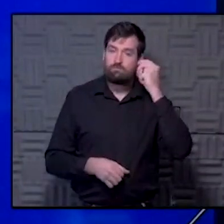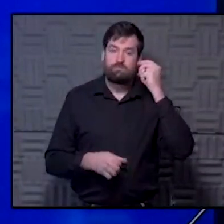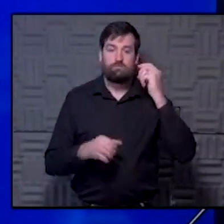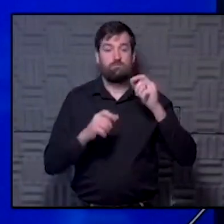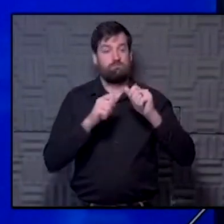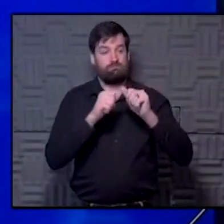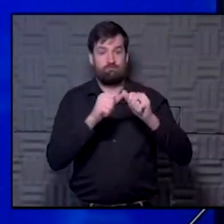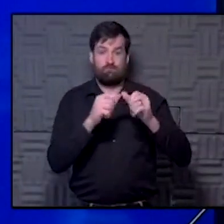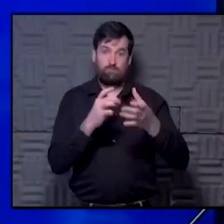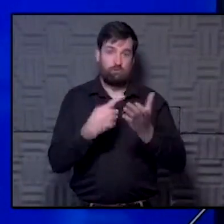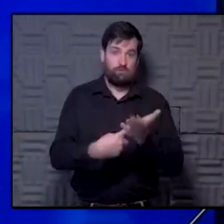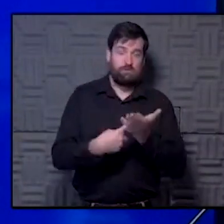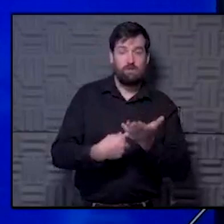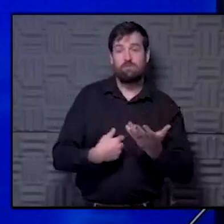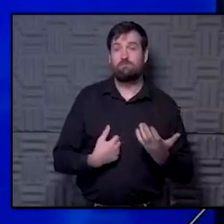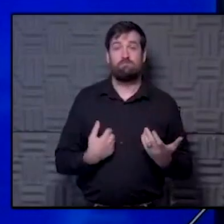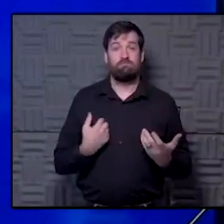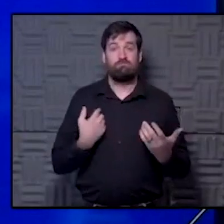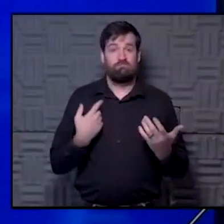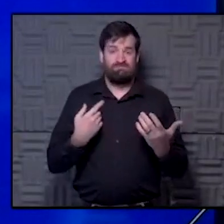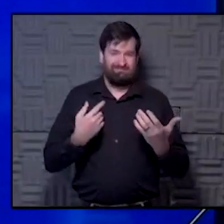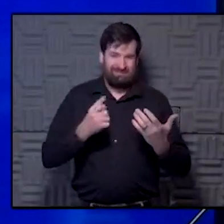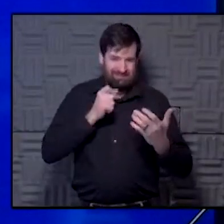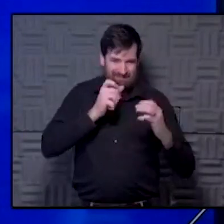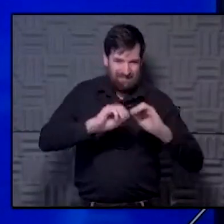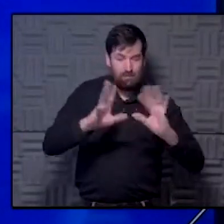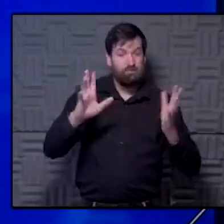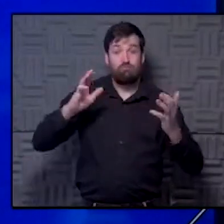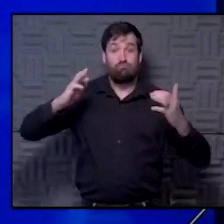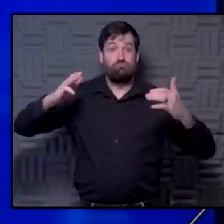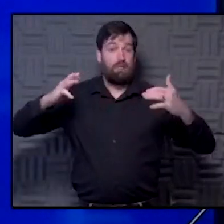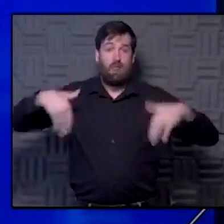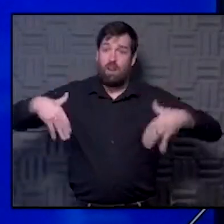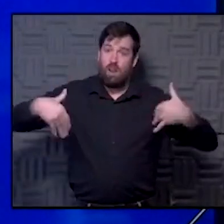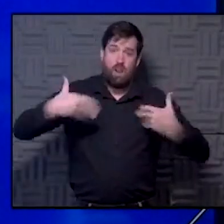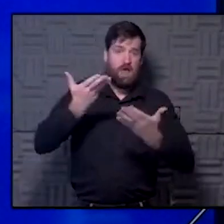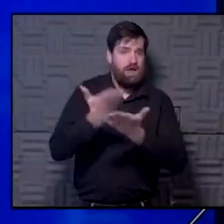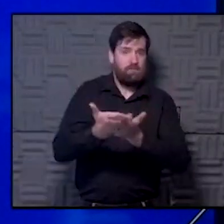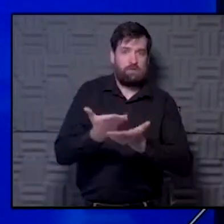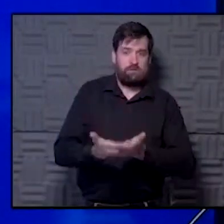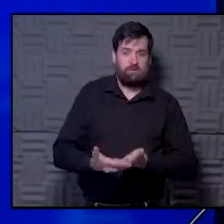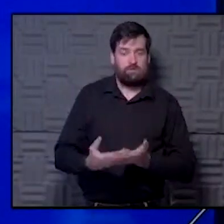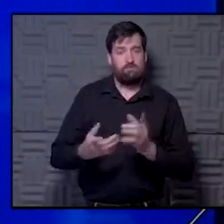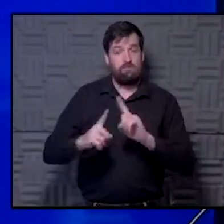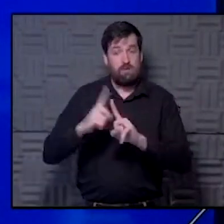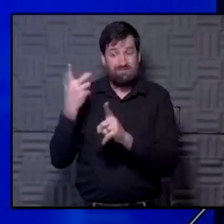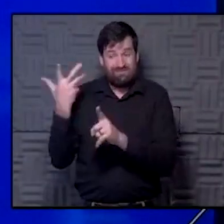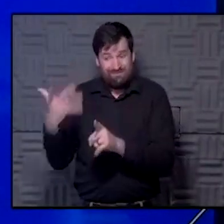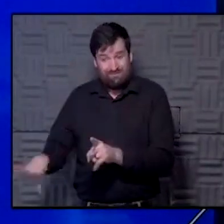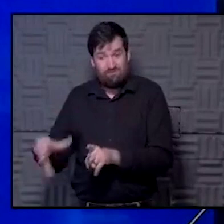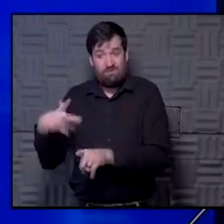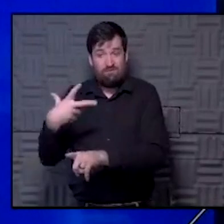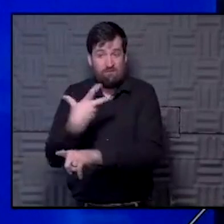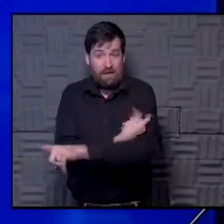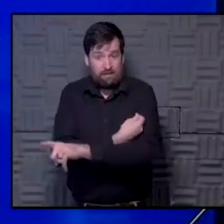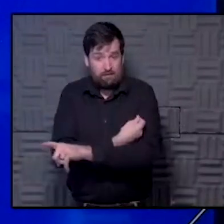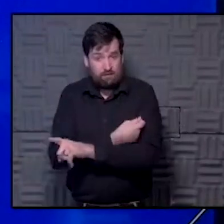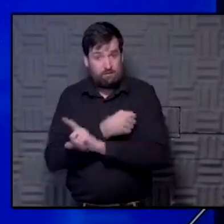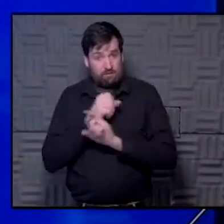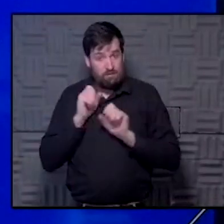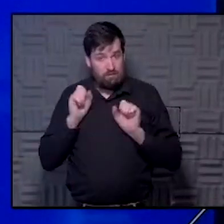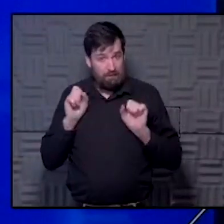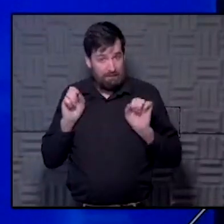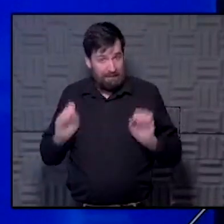is unclear, primarily because we don't have much evidence right now, but it is unclear if those who are vaccinated can